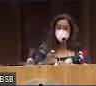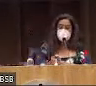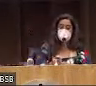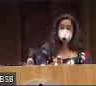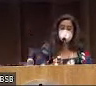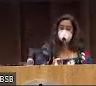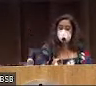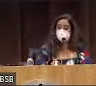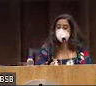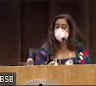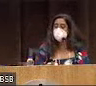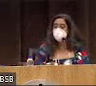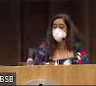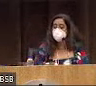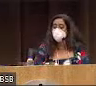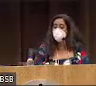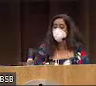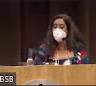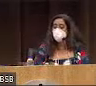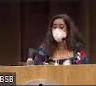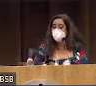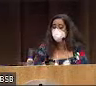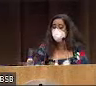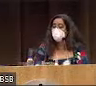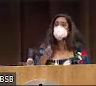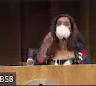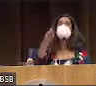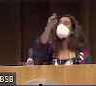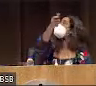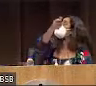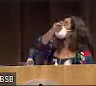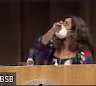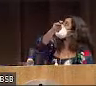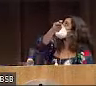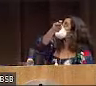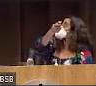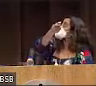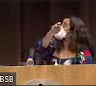So I talk about a service.